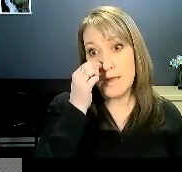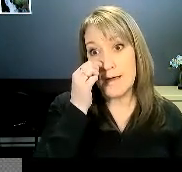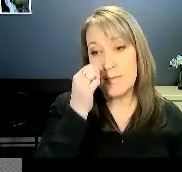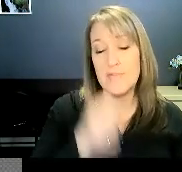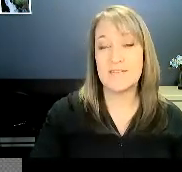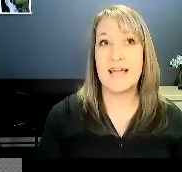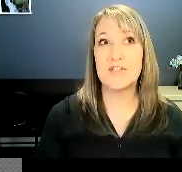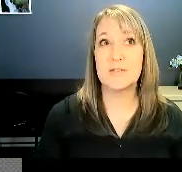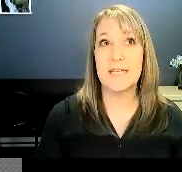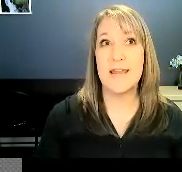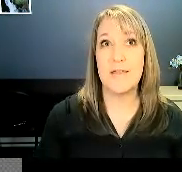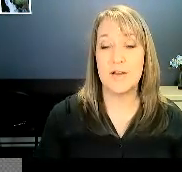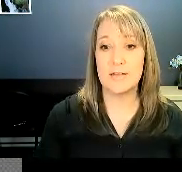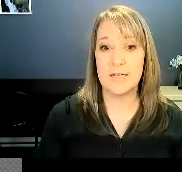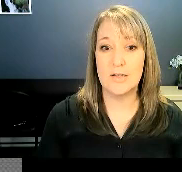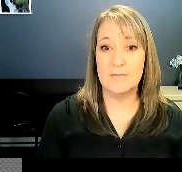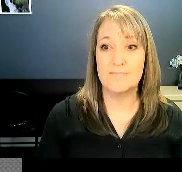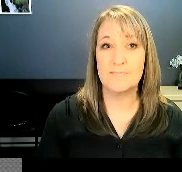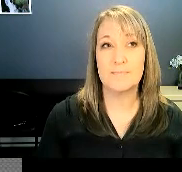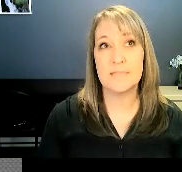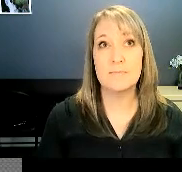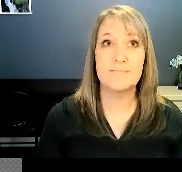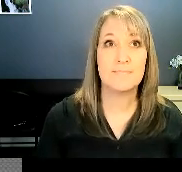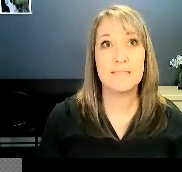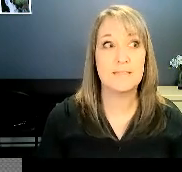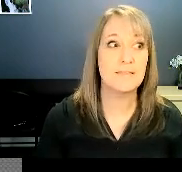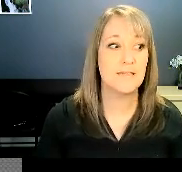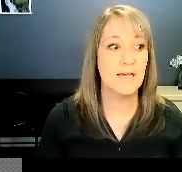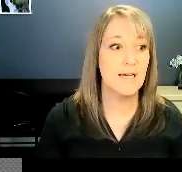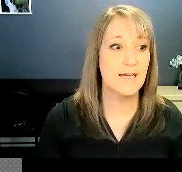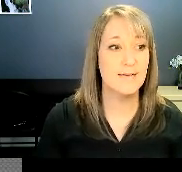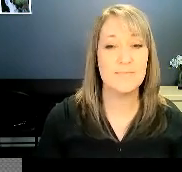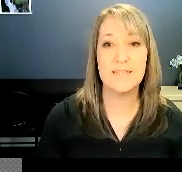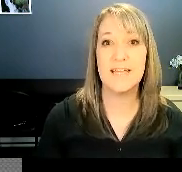So there's actually another little